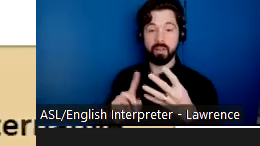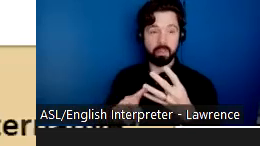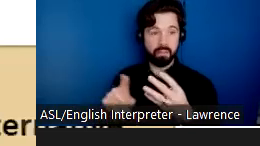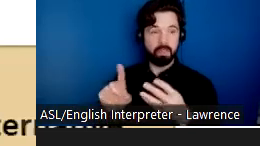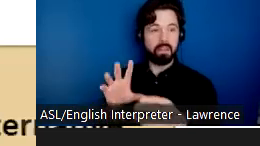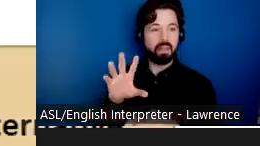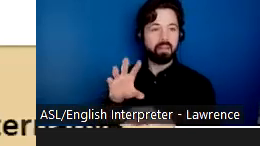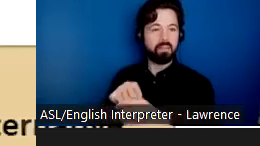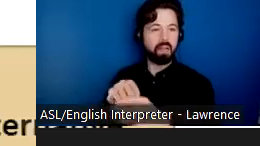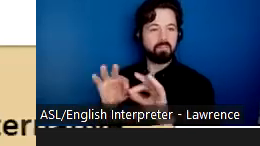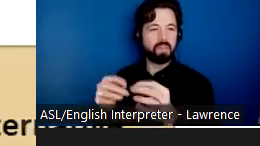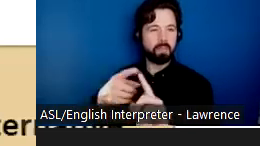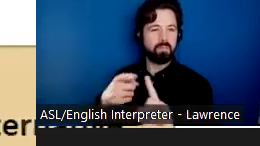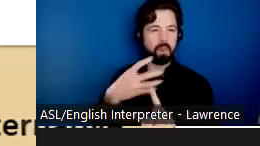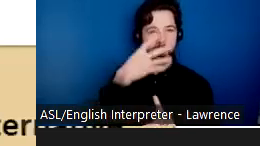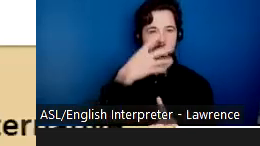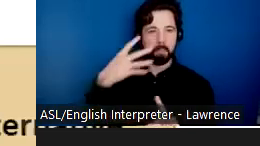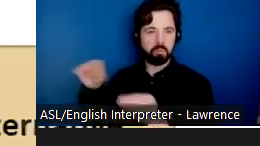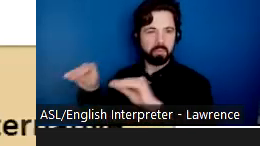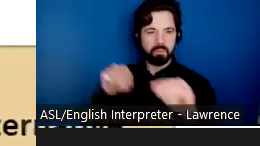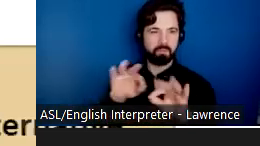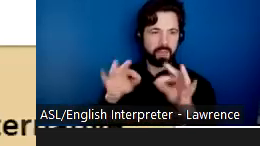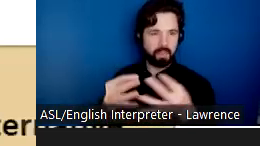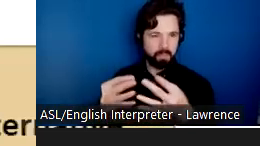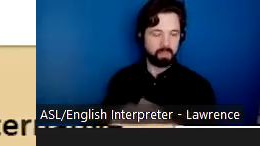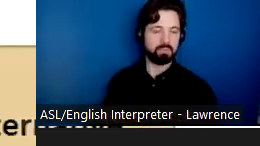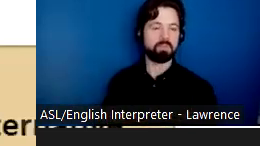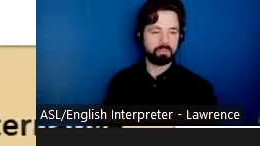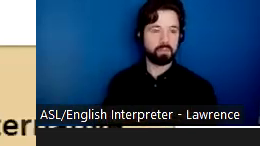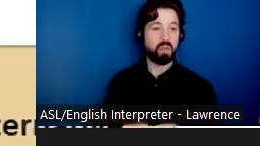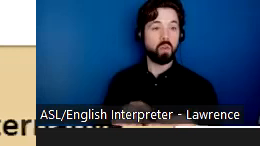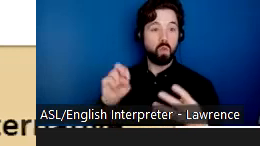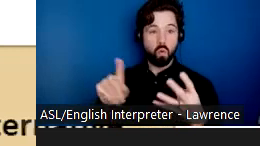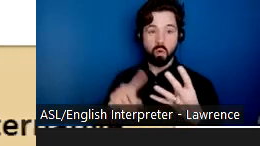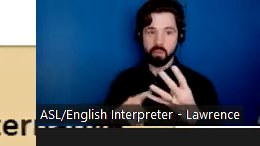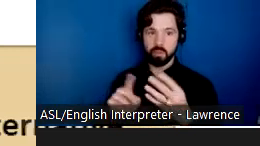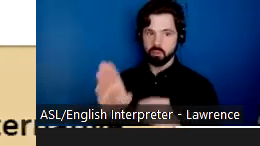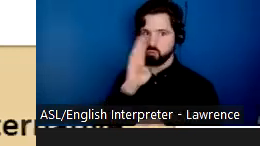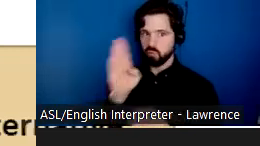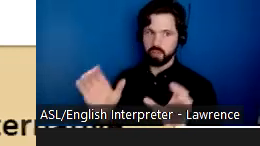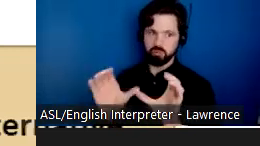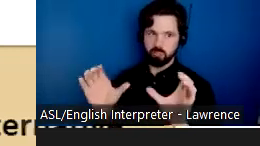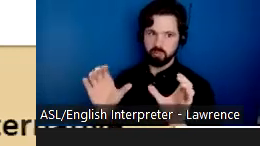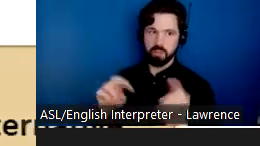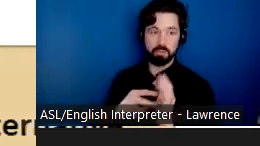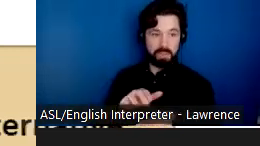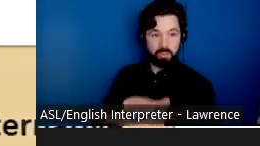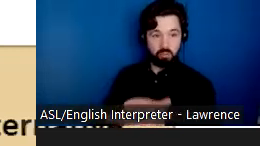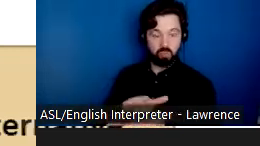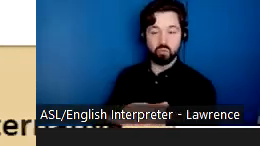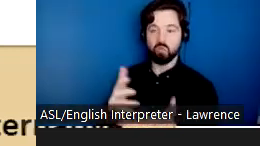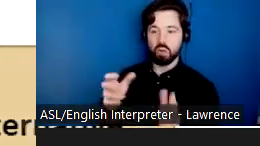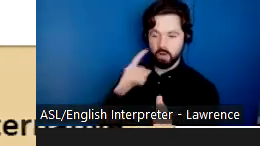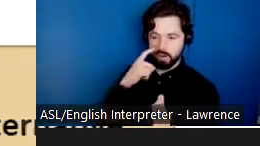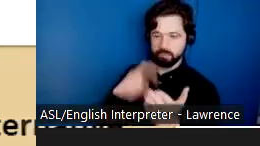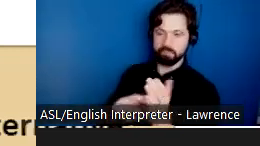Start. Or three, they are directly certified, meaning the school has identified they